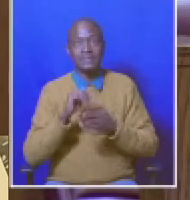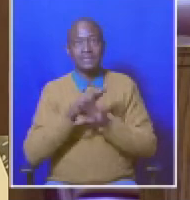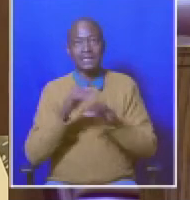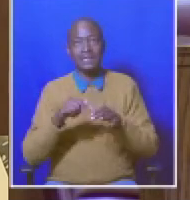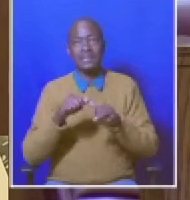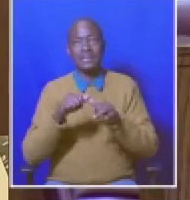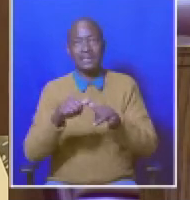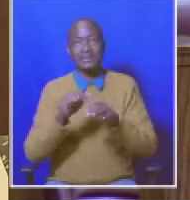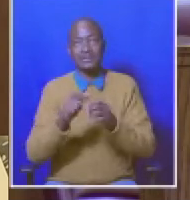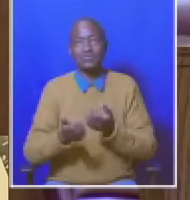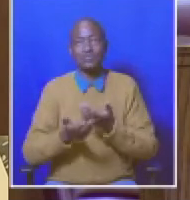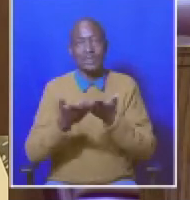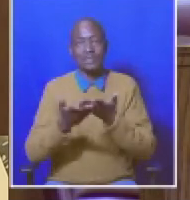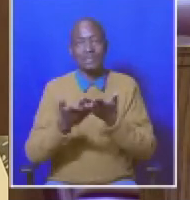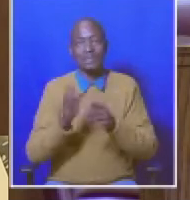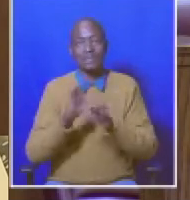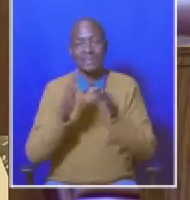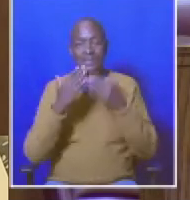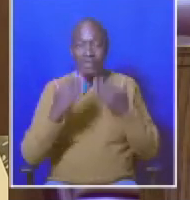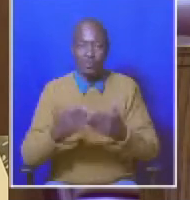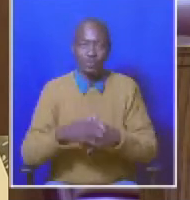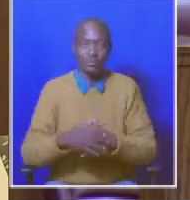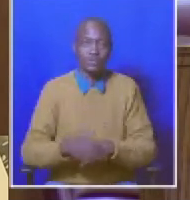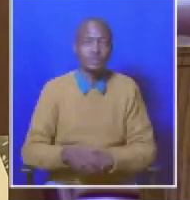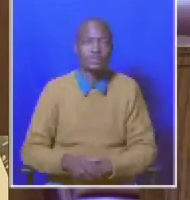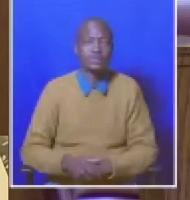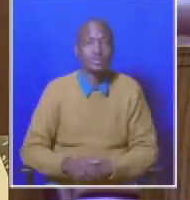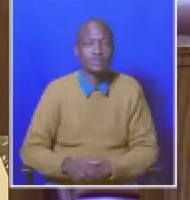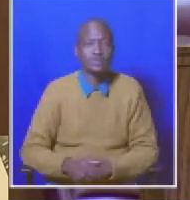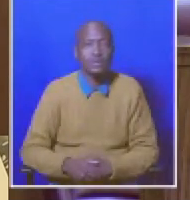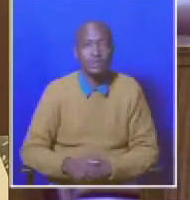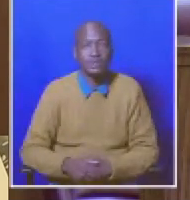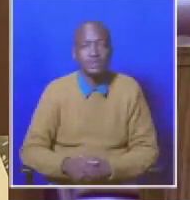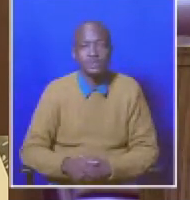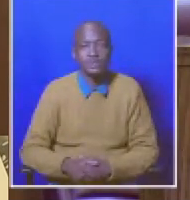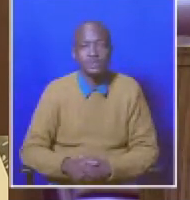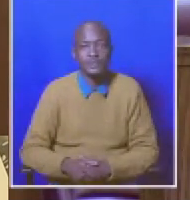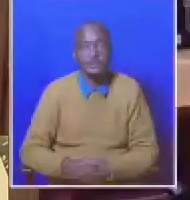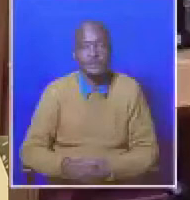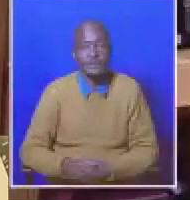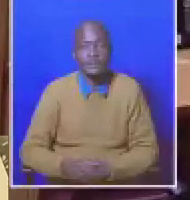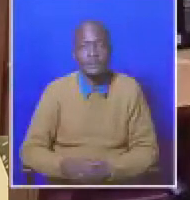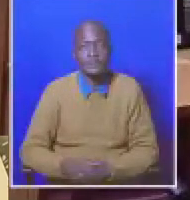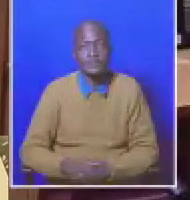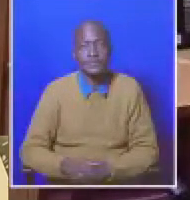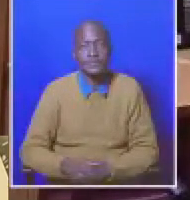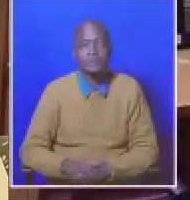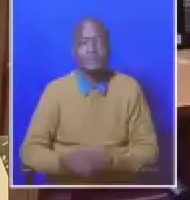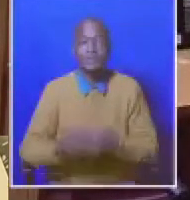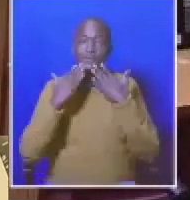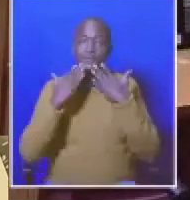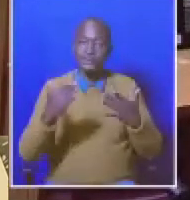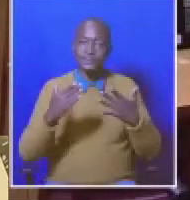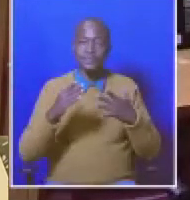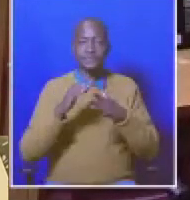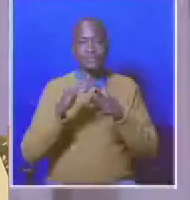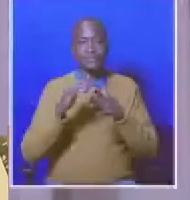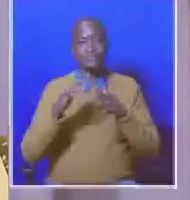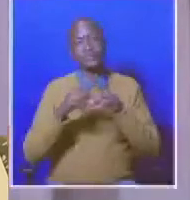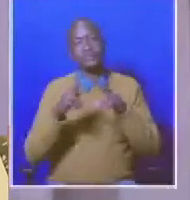service providers. Thank you. Thank you very much, Deputy President. Thank you very much, Honorable